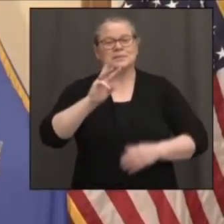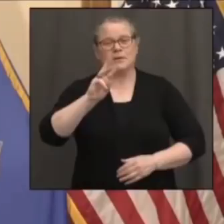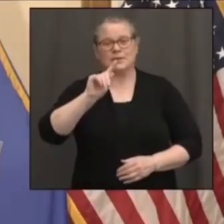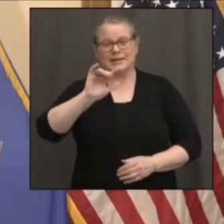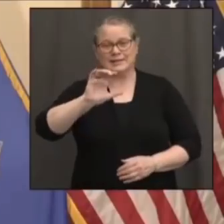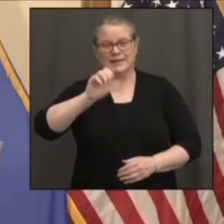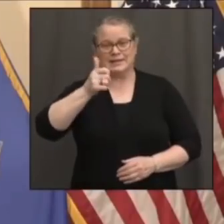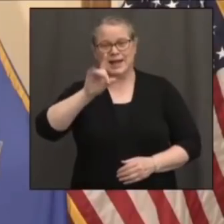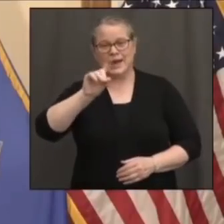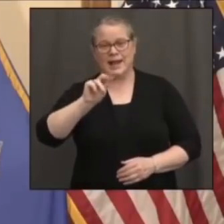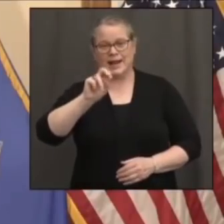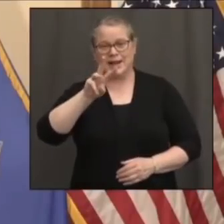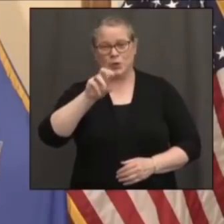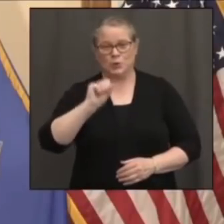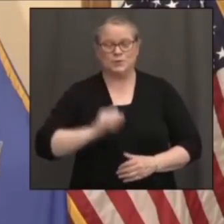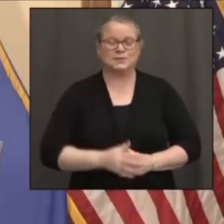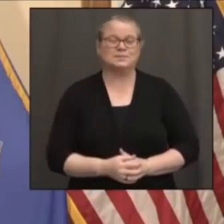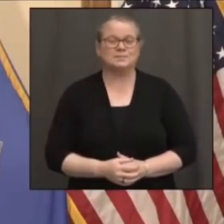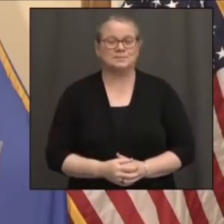WTIC 1080 News.